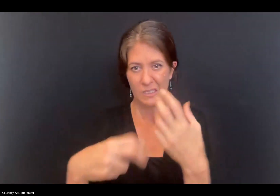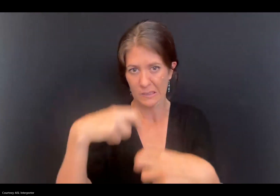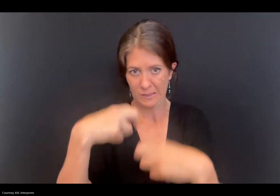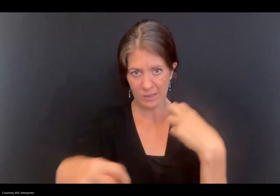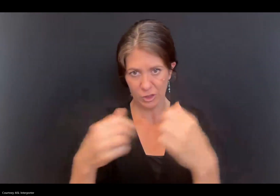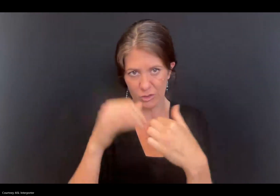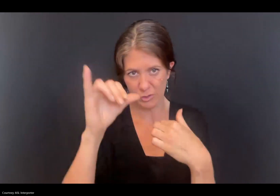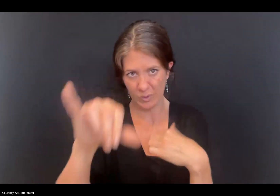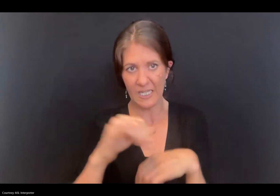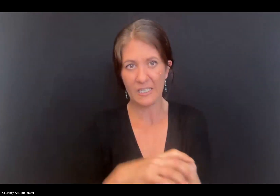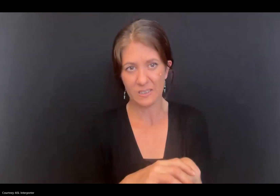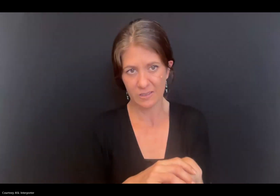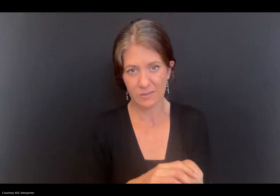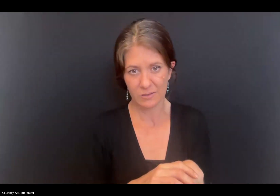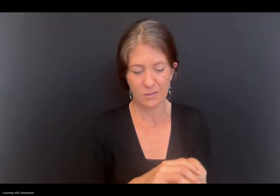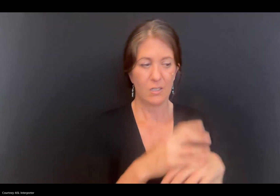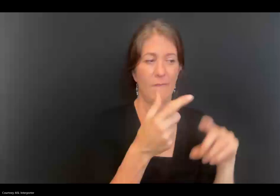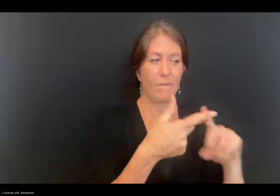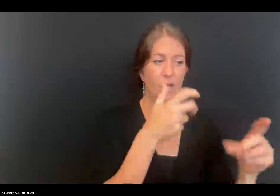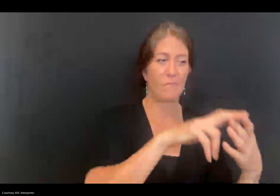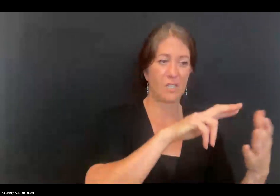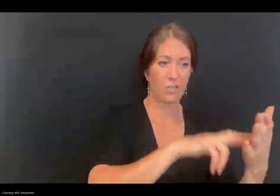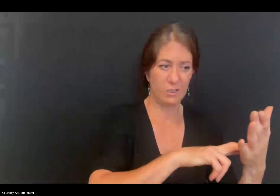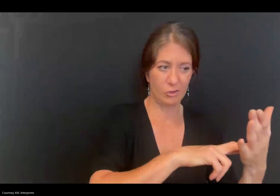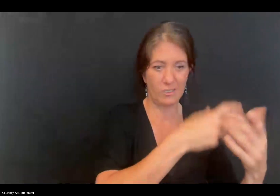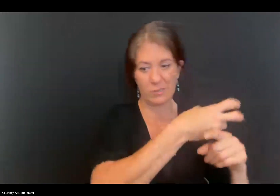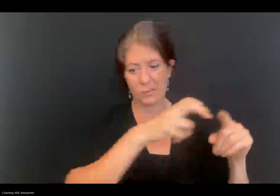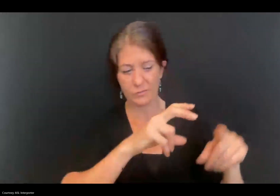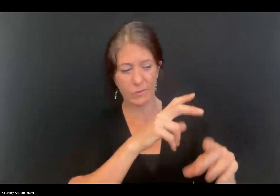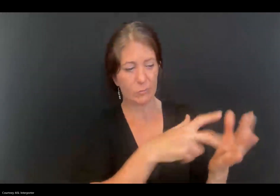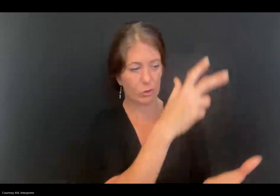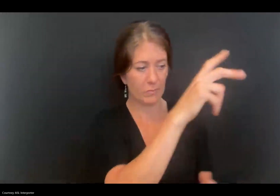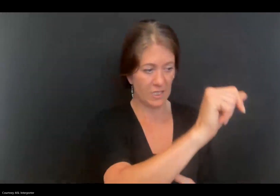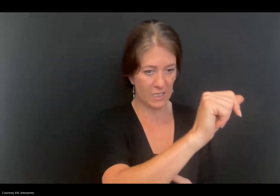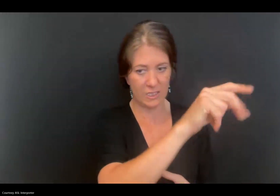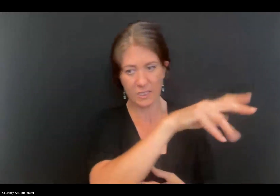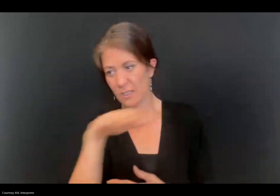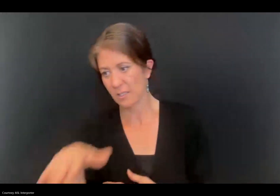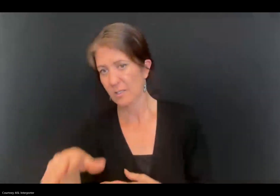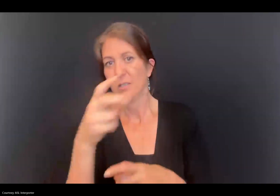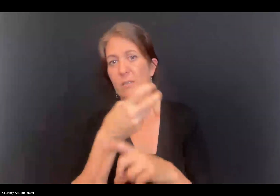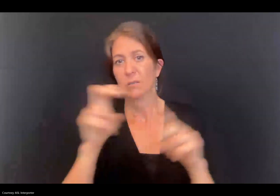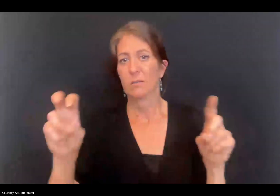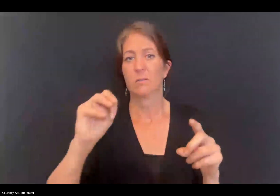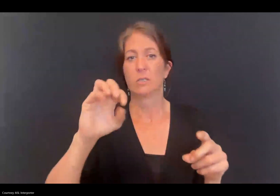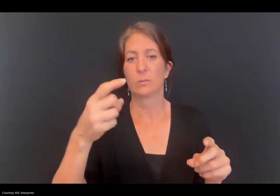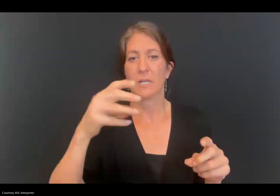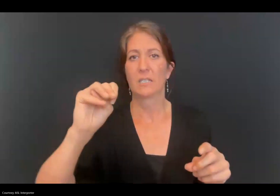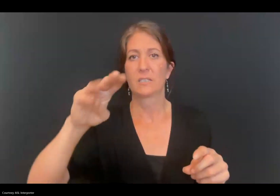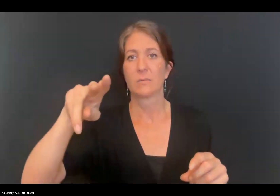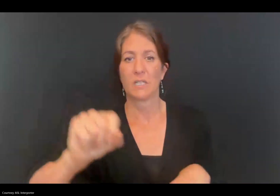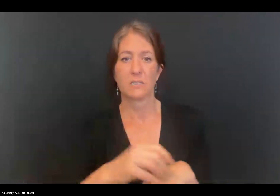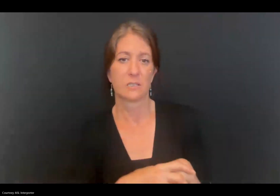there between the contractors, between the AAAs coming on and Maximus coming on. Well,